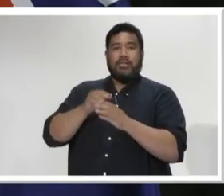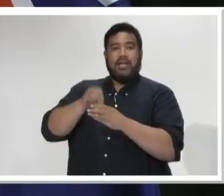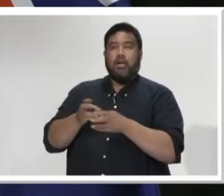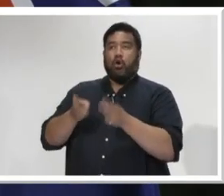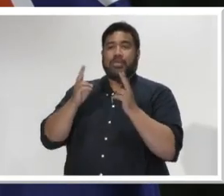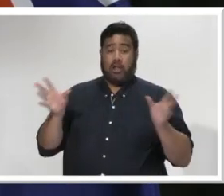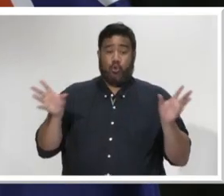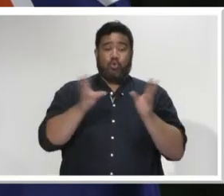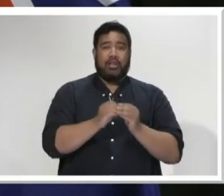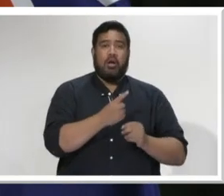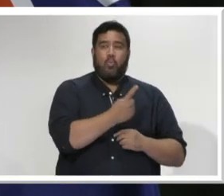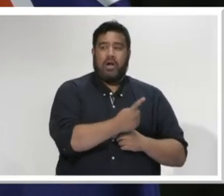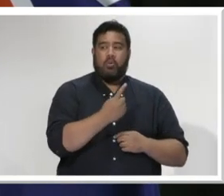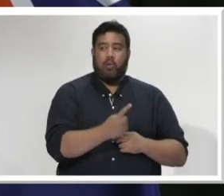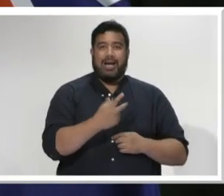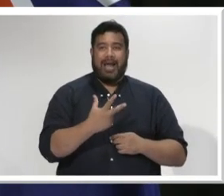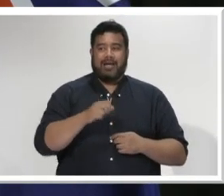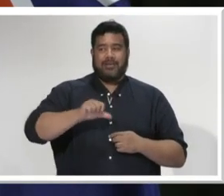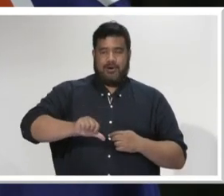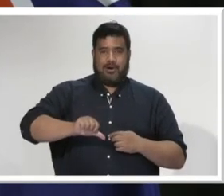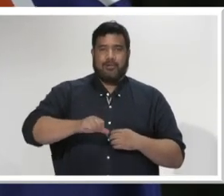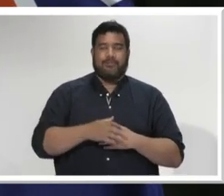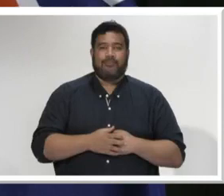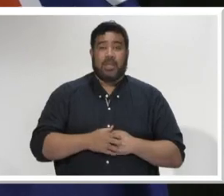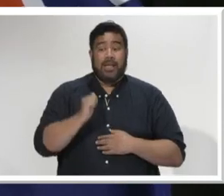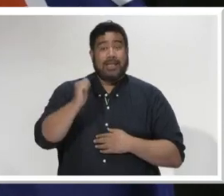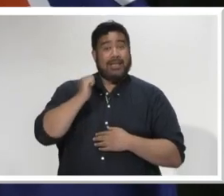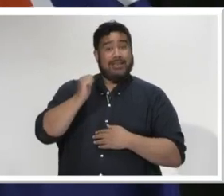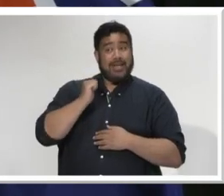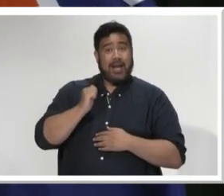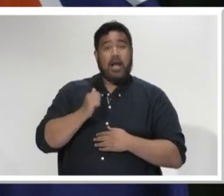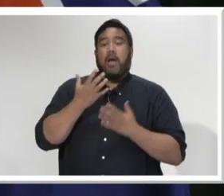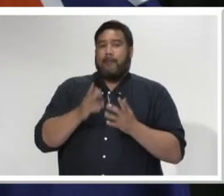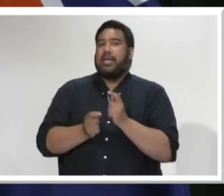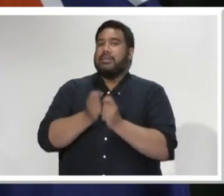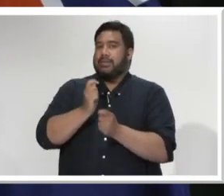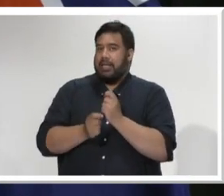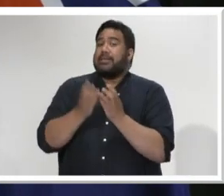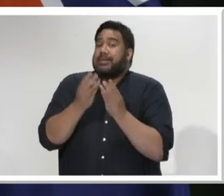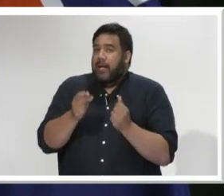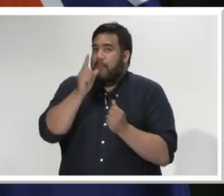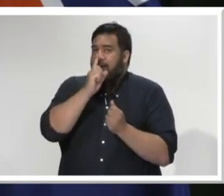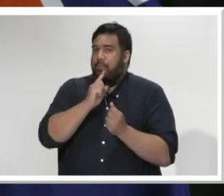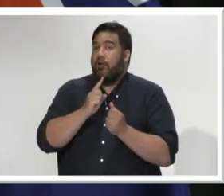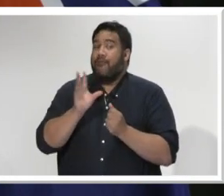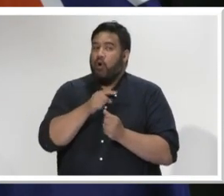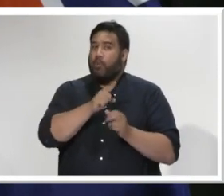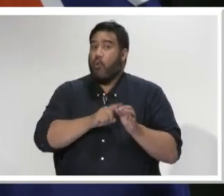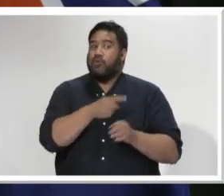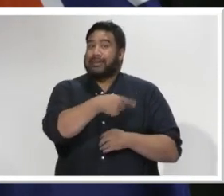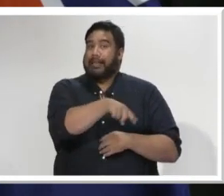1,189. I do recall that several of our tests from yesterday were positive tests of people who are in quarantine.